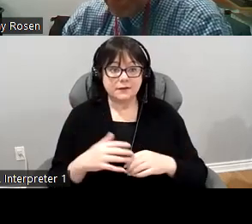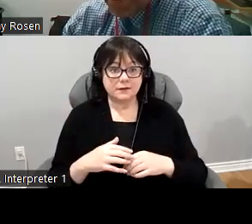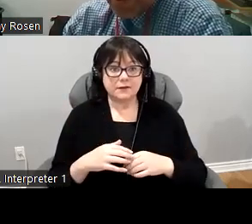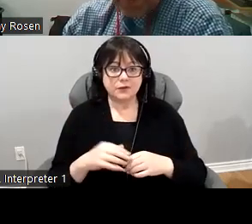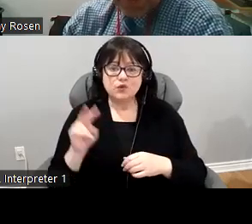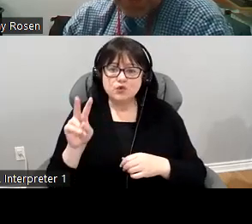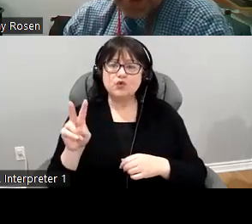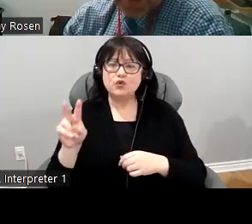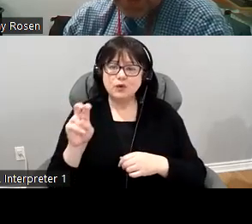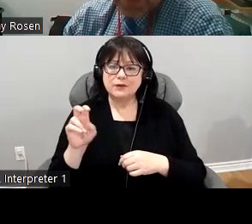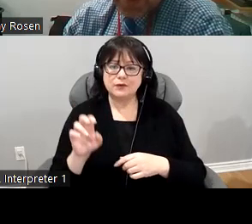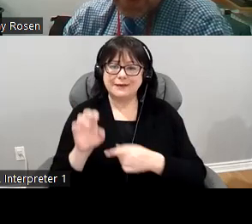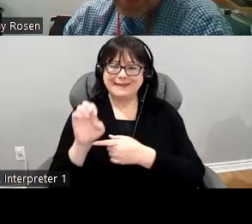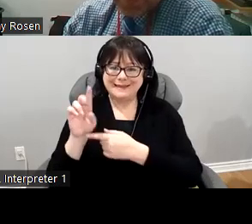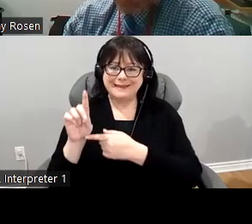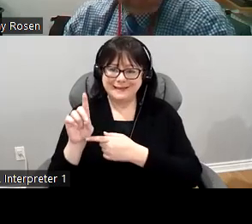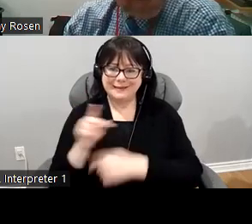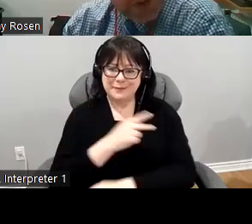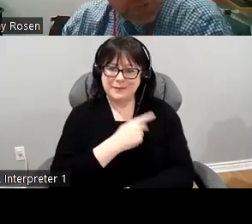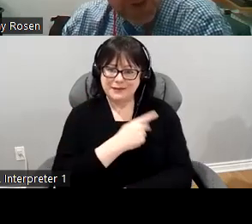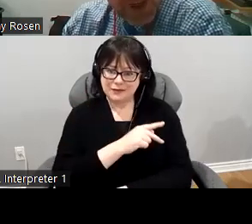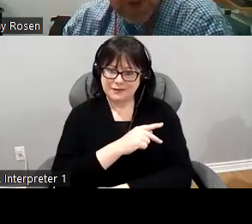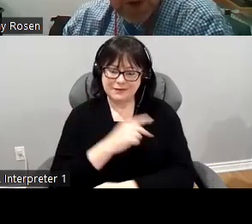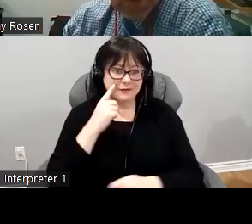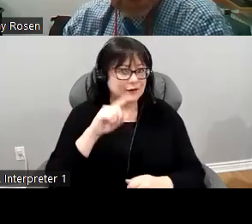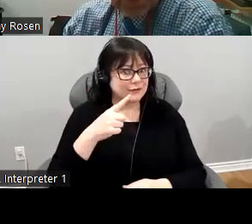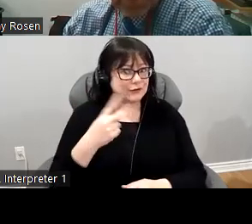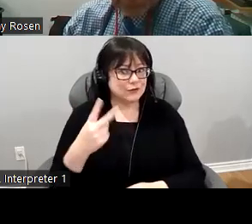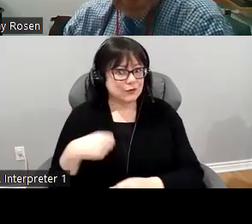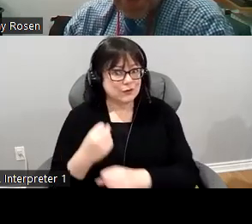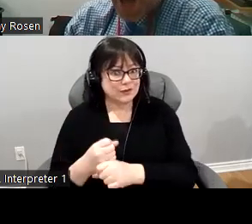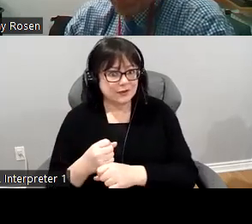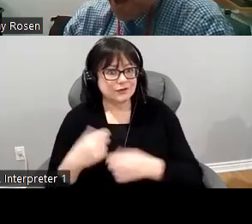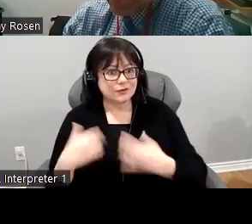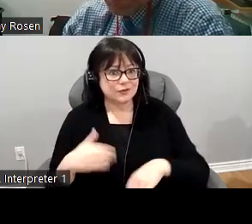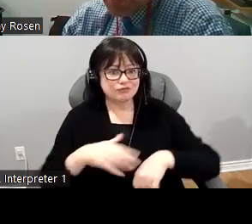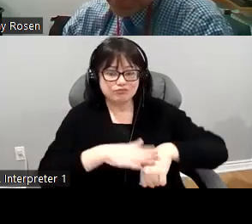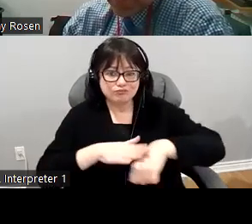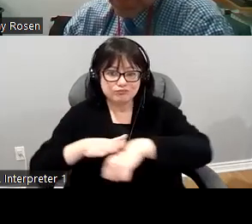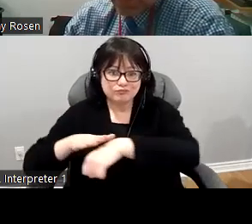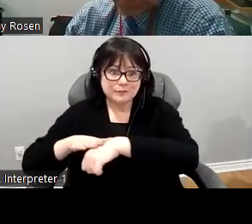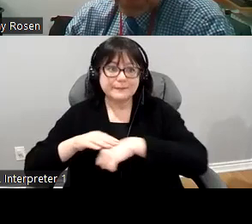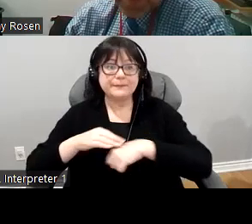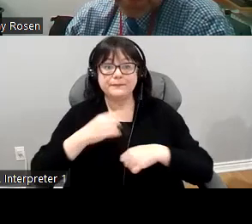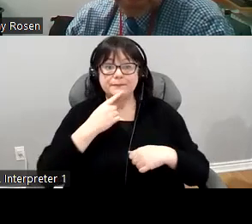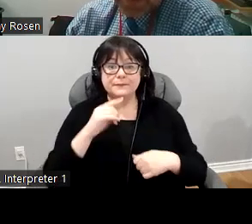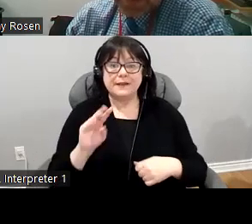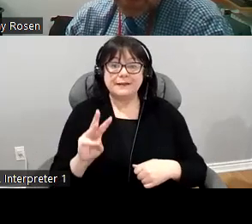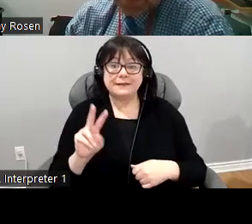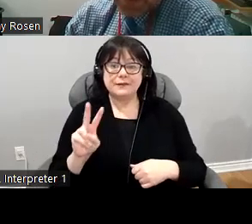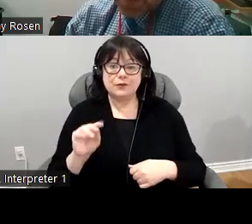ED patients in the first 2 years. 62% of those were determined to have high or moderate suspicion for elder